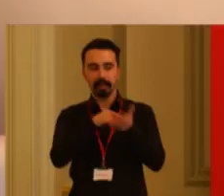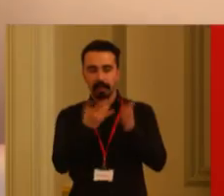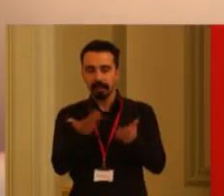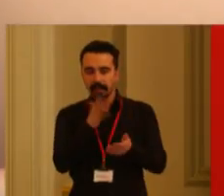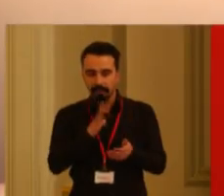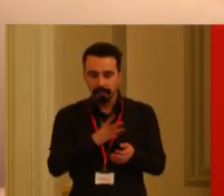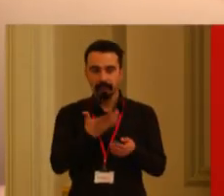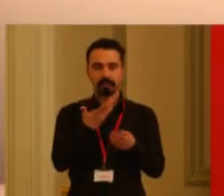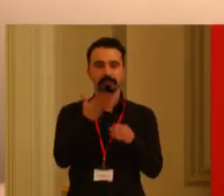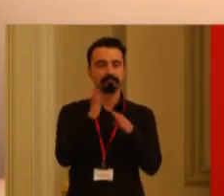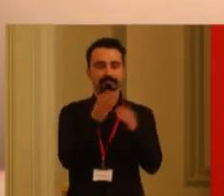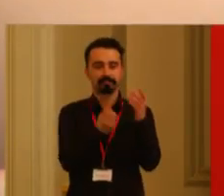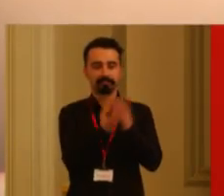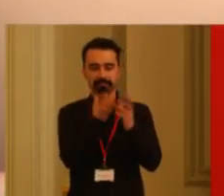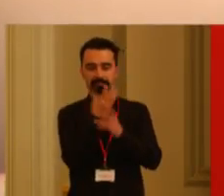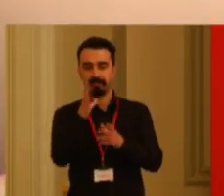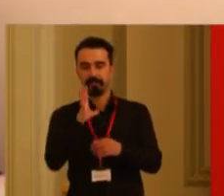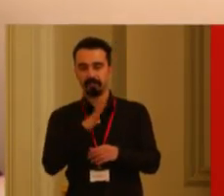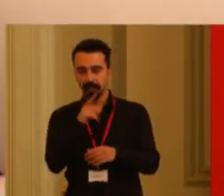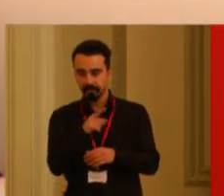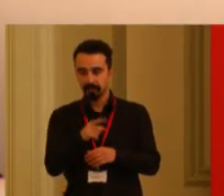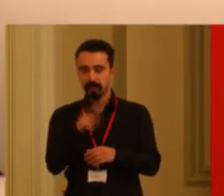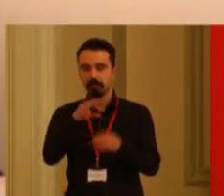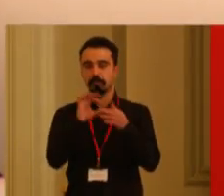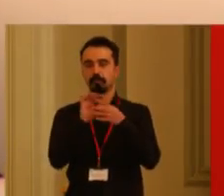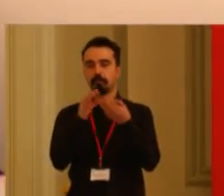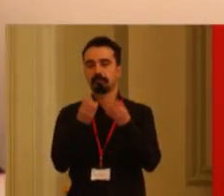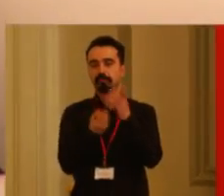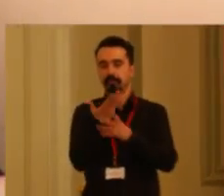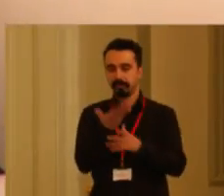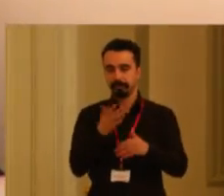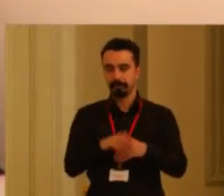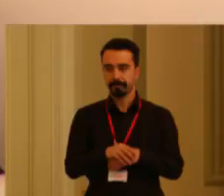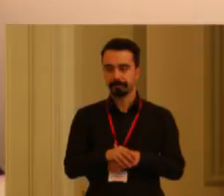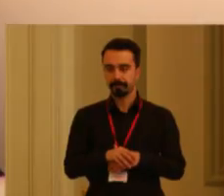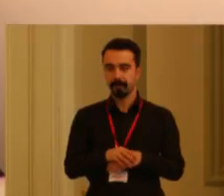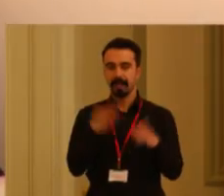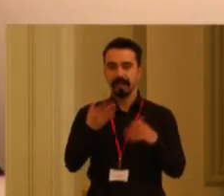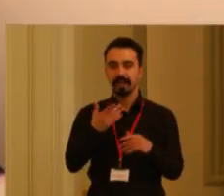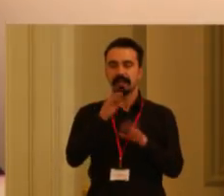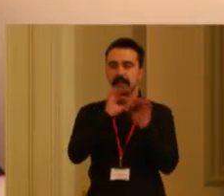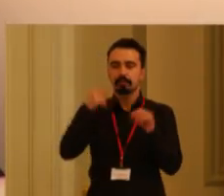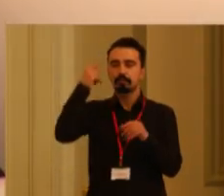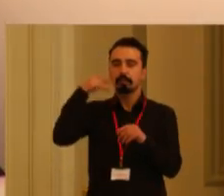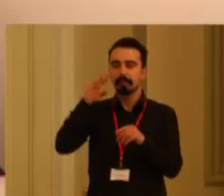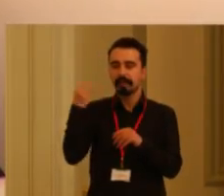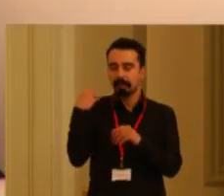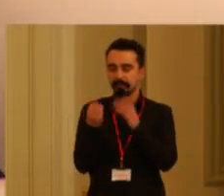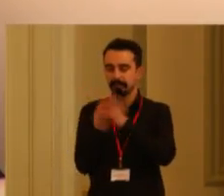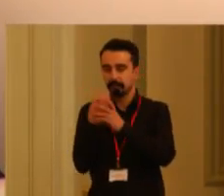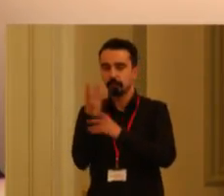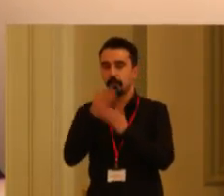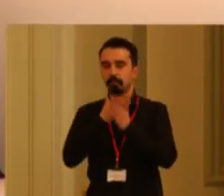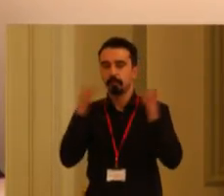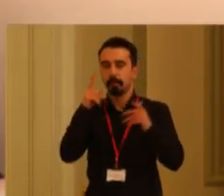overlooked. The market now has to cater products and services that also cater to the lower income groups. You've